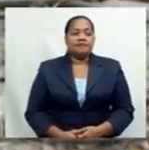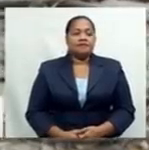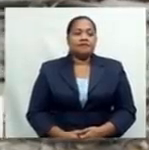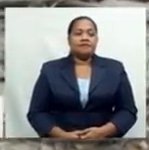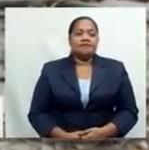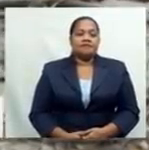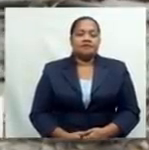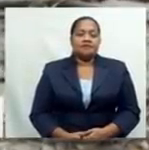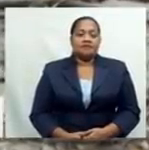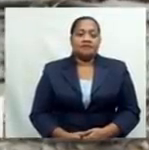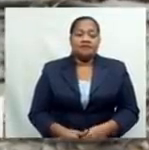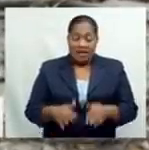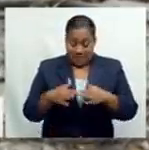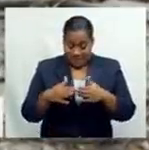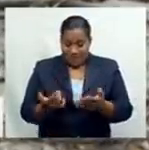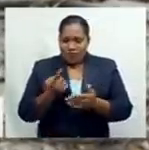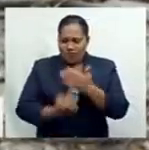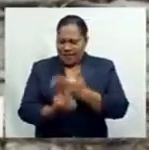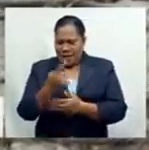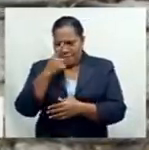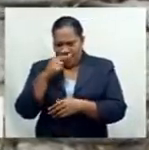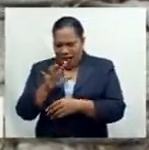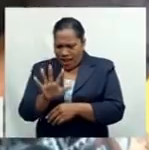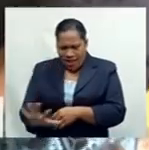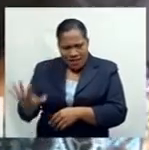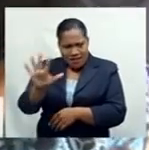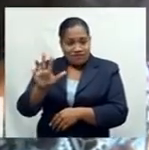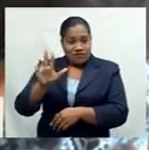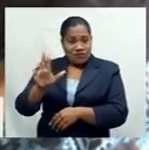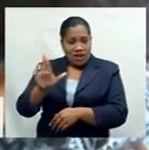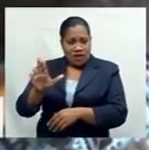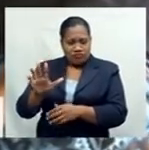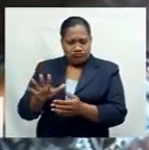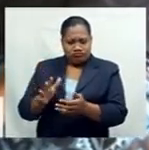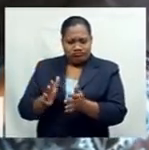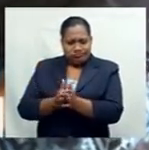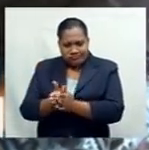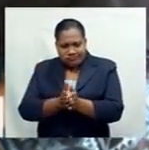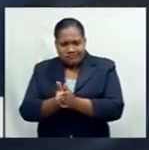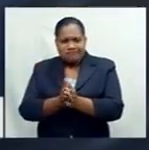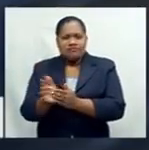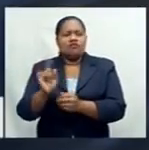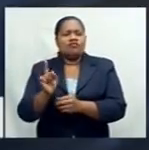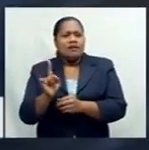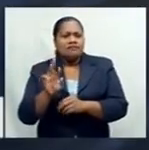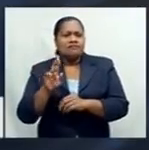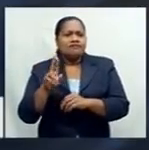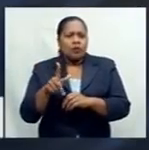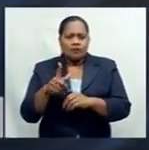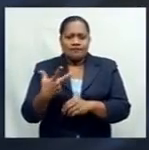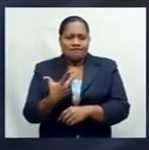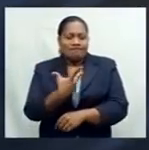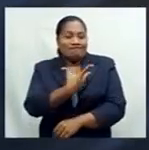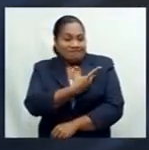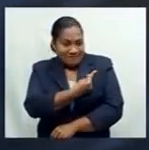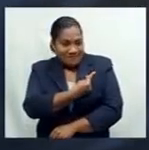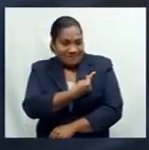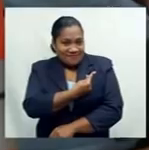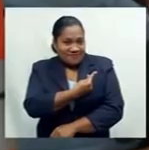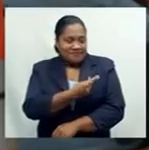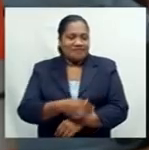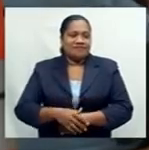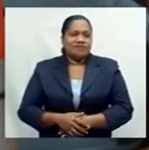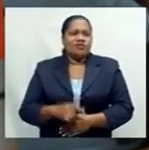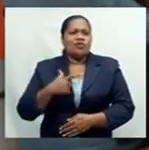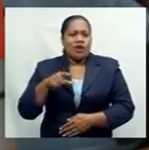The current enthusiasm from the people of Lao is in contrast with the initial hesitancy towards the jab, as the urgency to